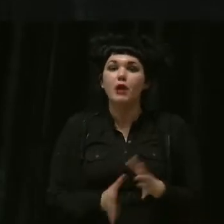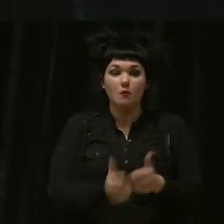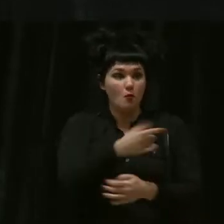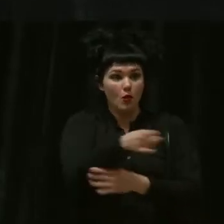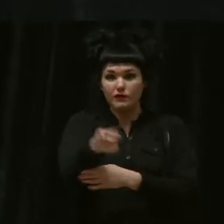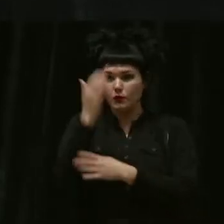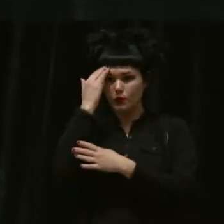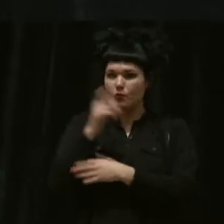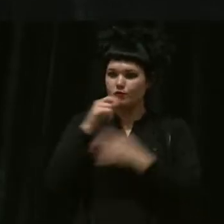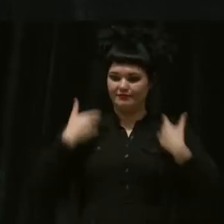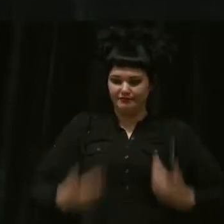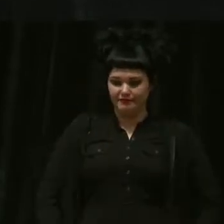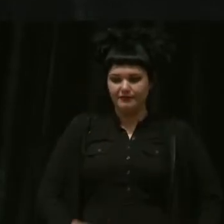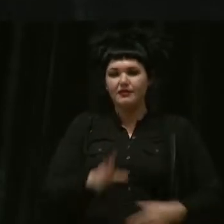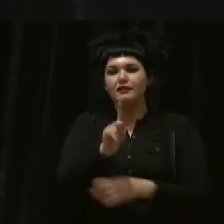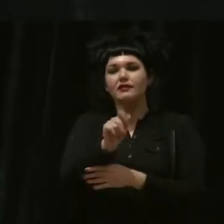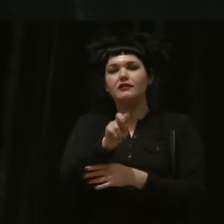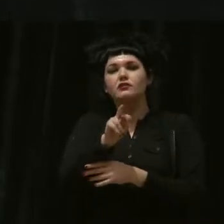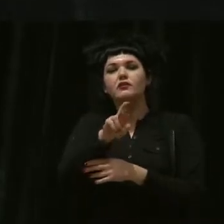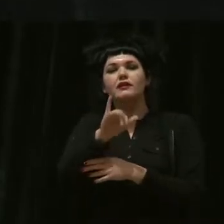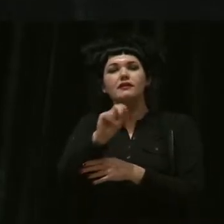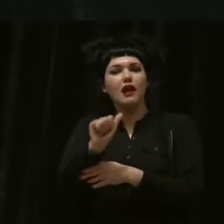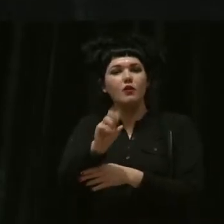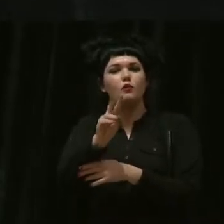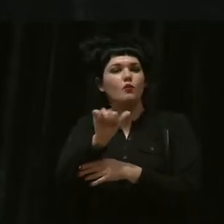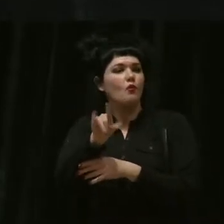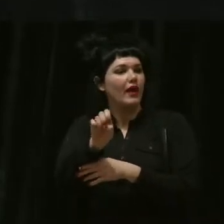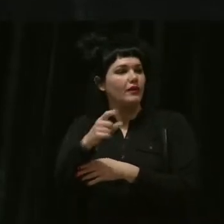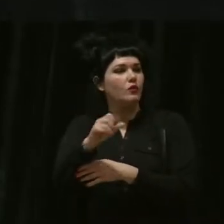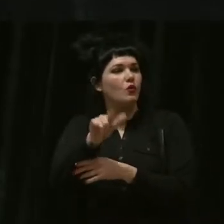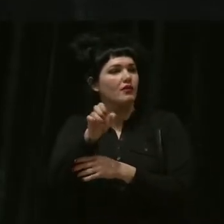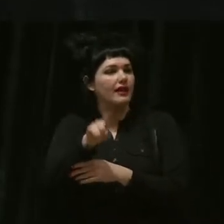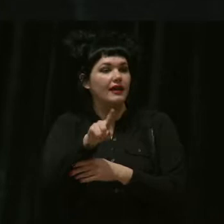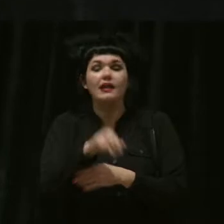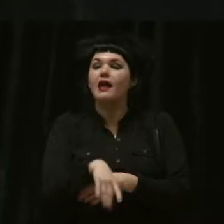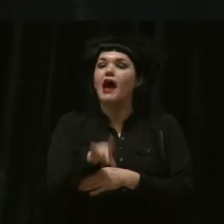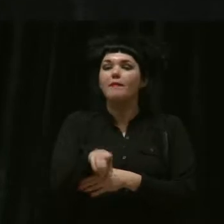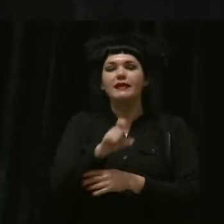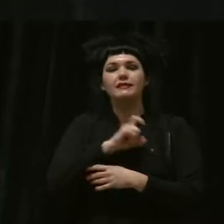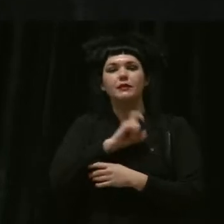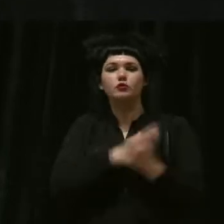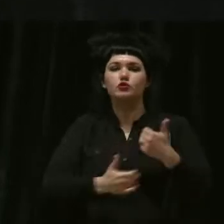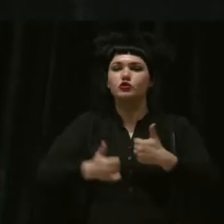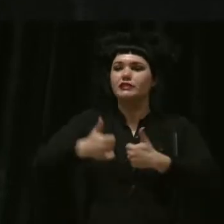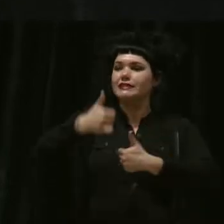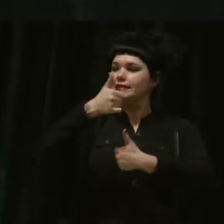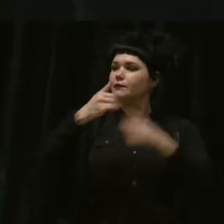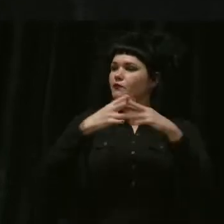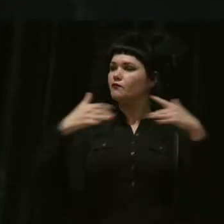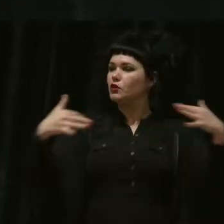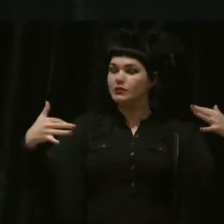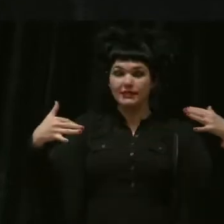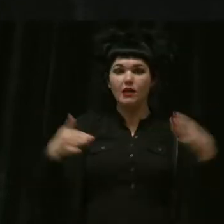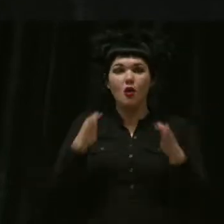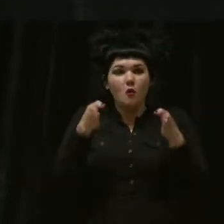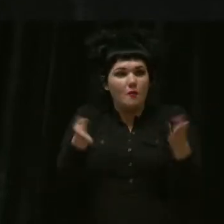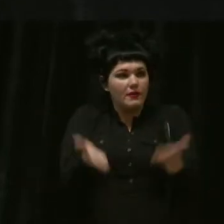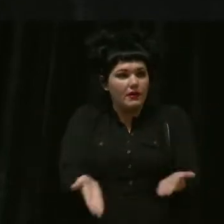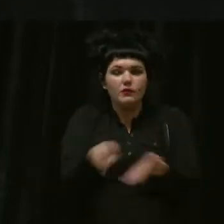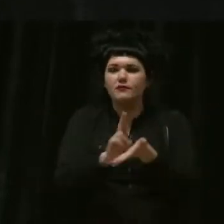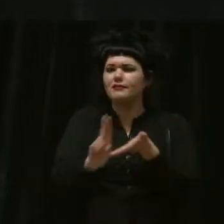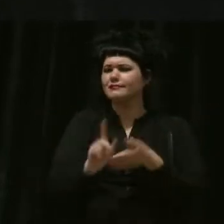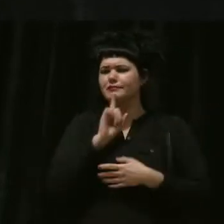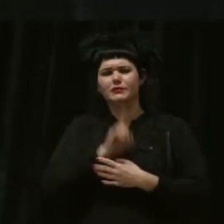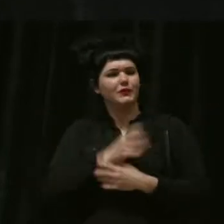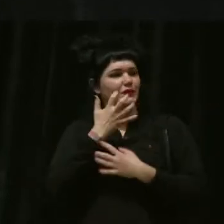you know me, but I am Katrina Way Golden, and I serve as the Deputy Chief Diversity Officer here at the university. And again, it is wonderful to